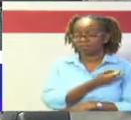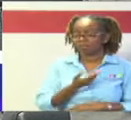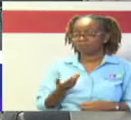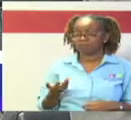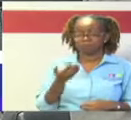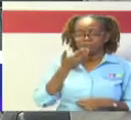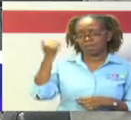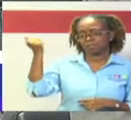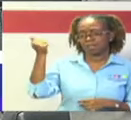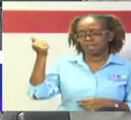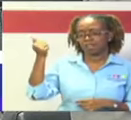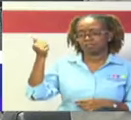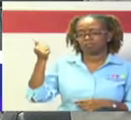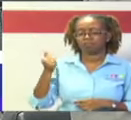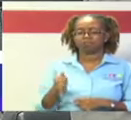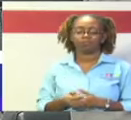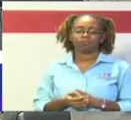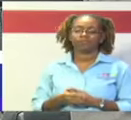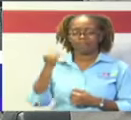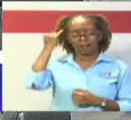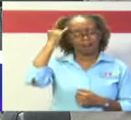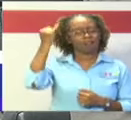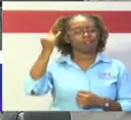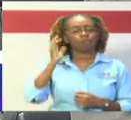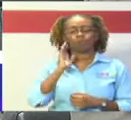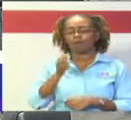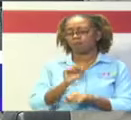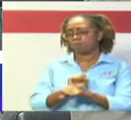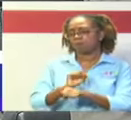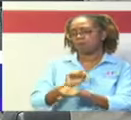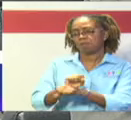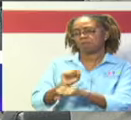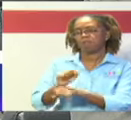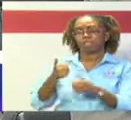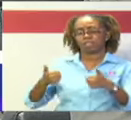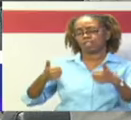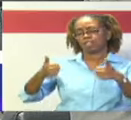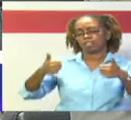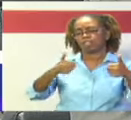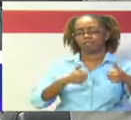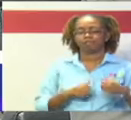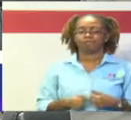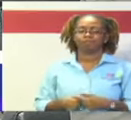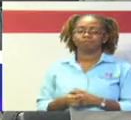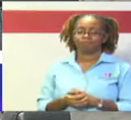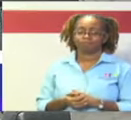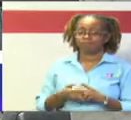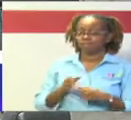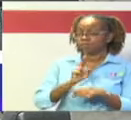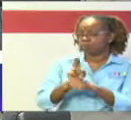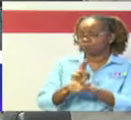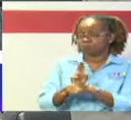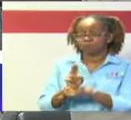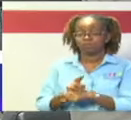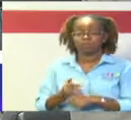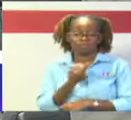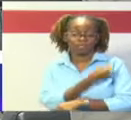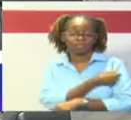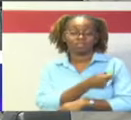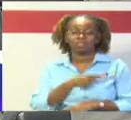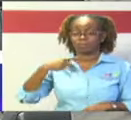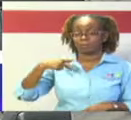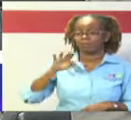will work. Moving backwards to the question on the vaccination using Pfizer, we do note that in the first couple